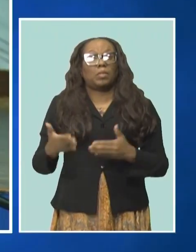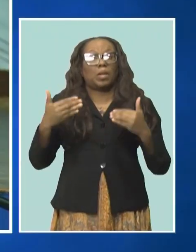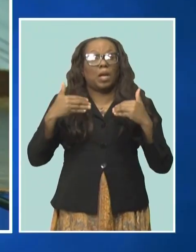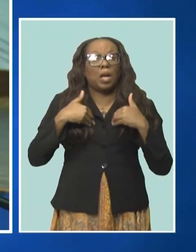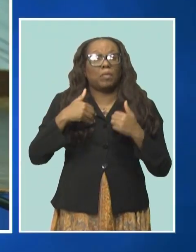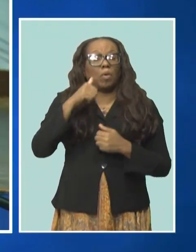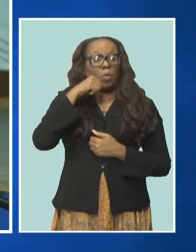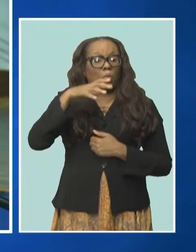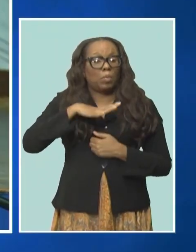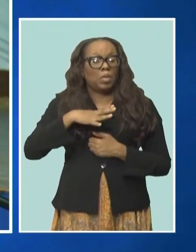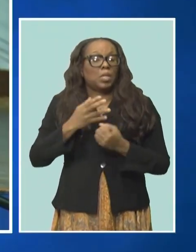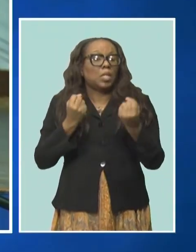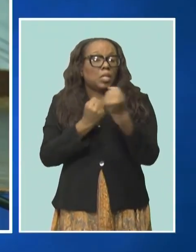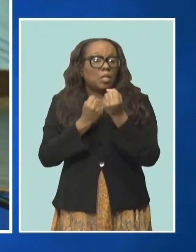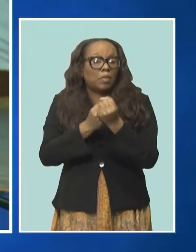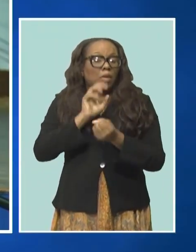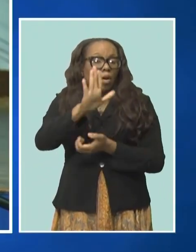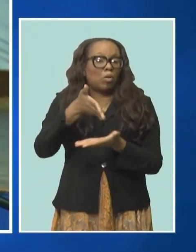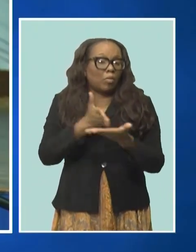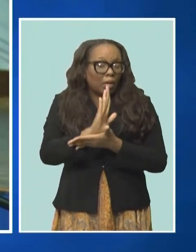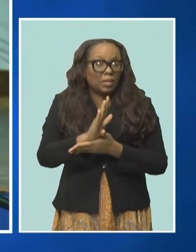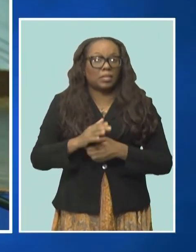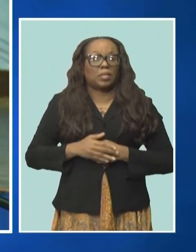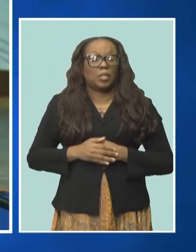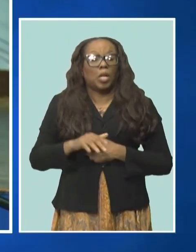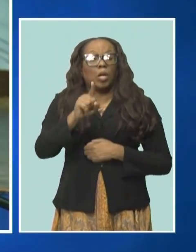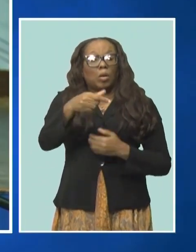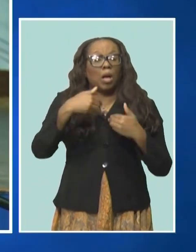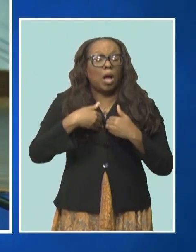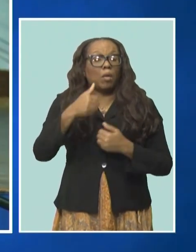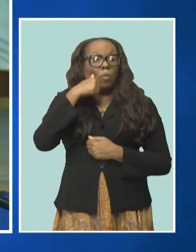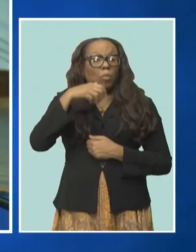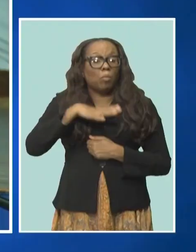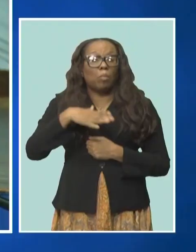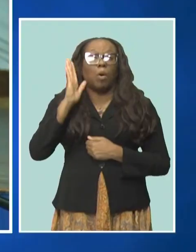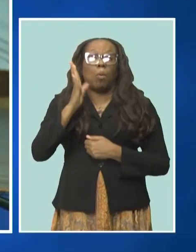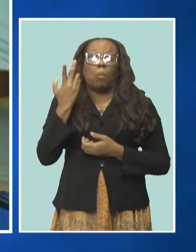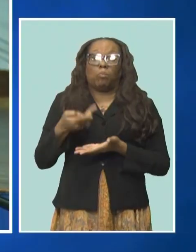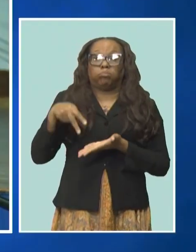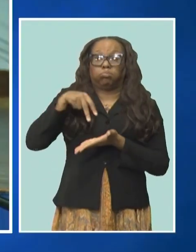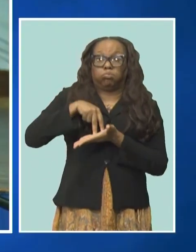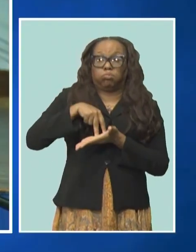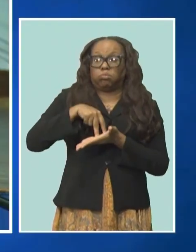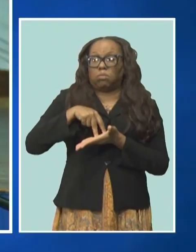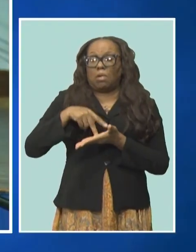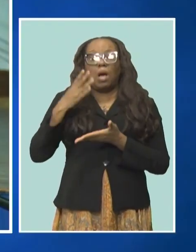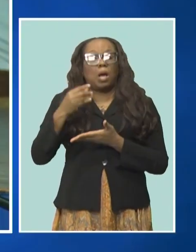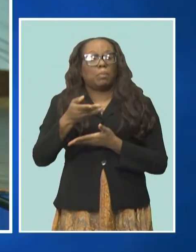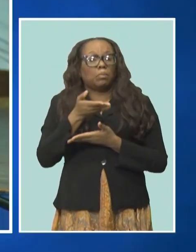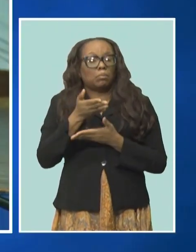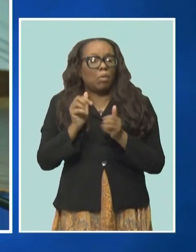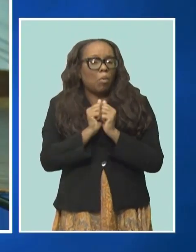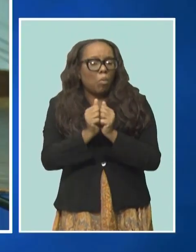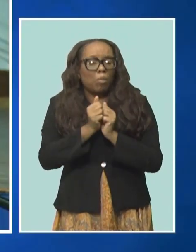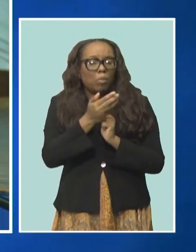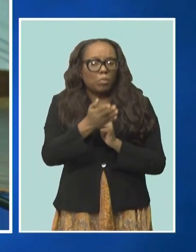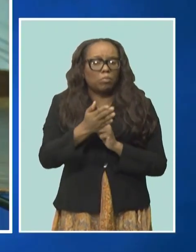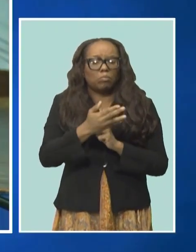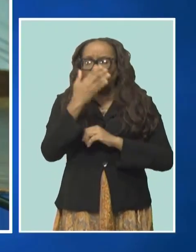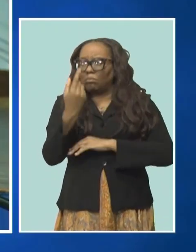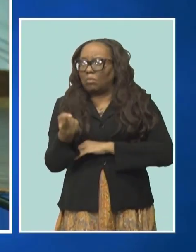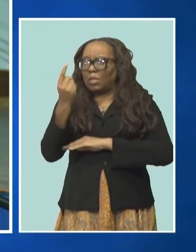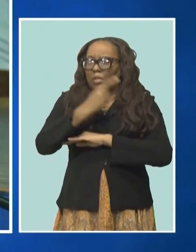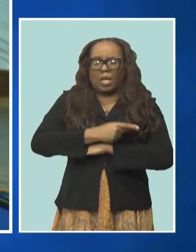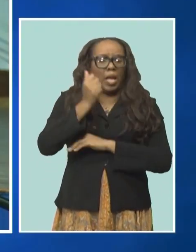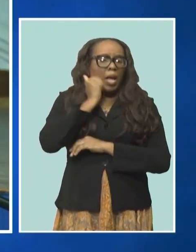to defend your rights. You have a woman that will stand up and be there for you every single